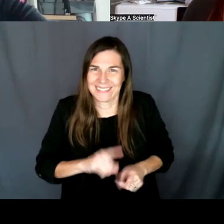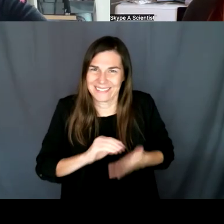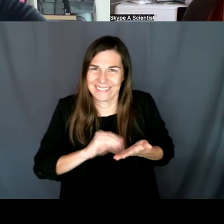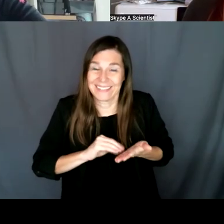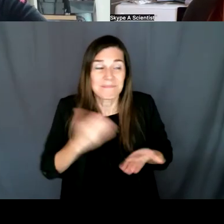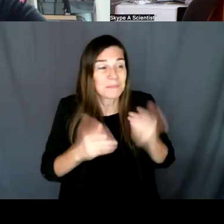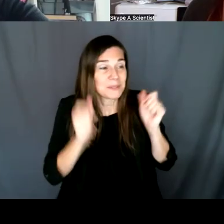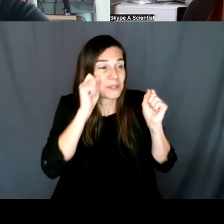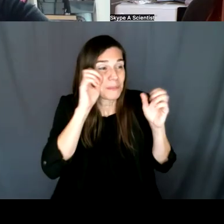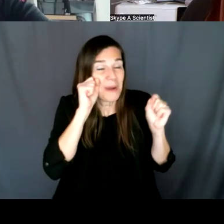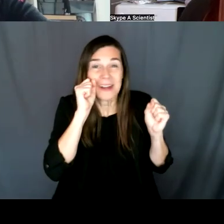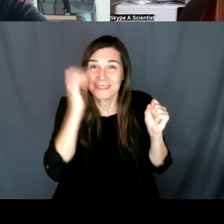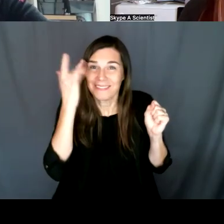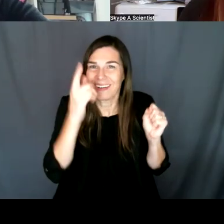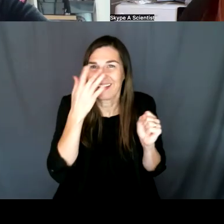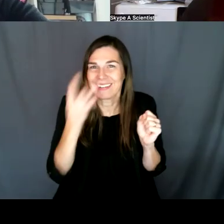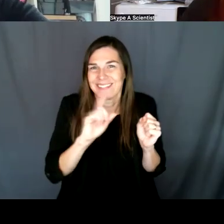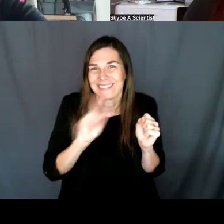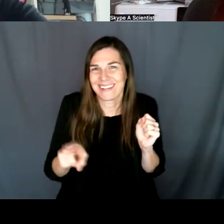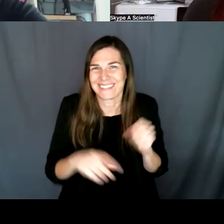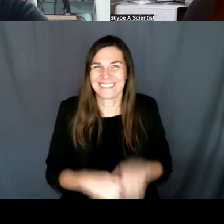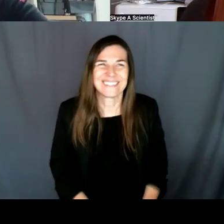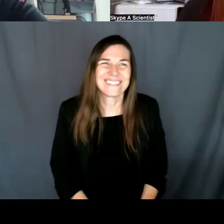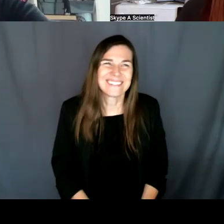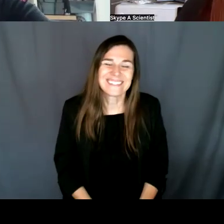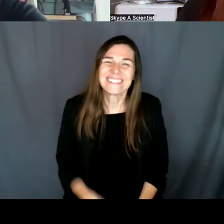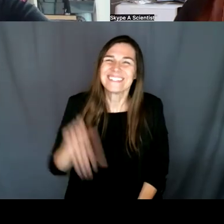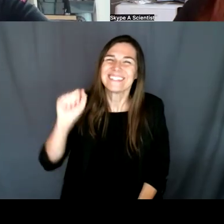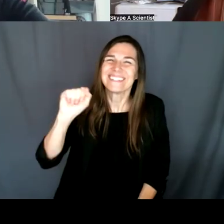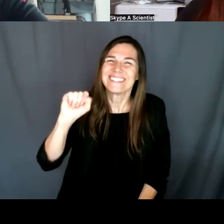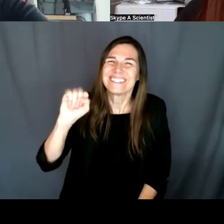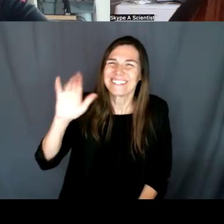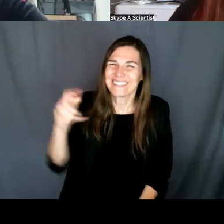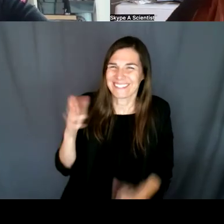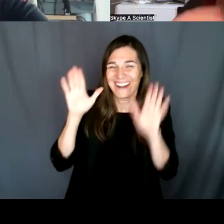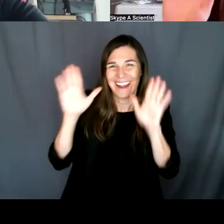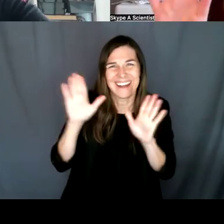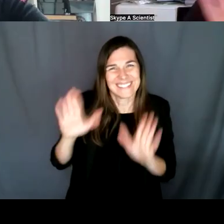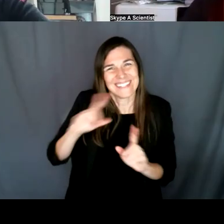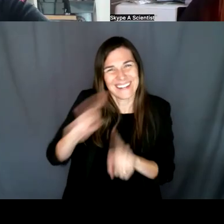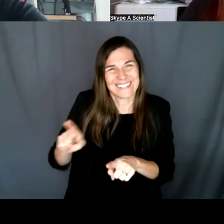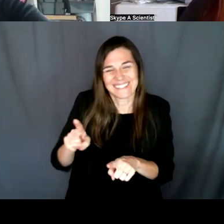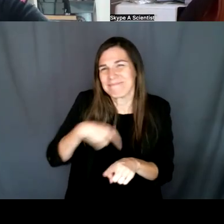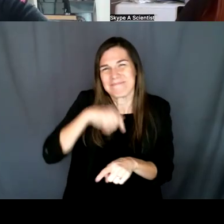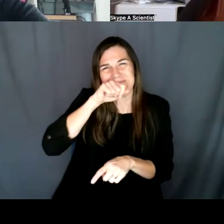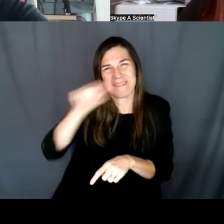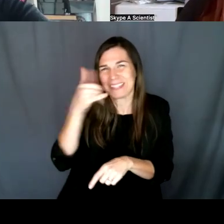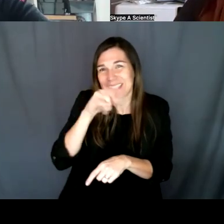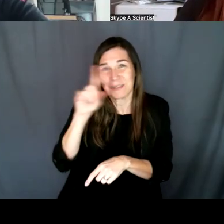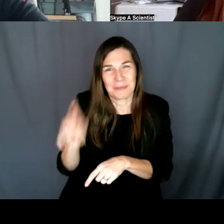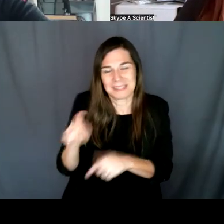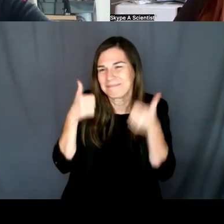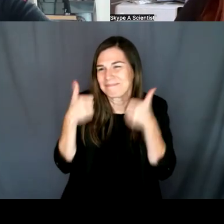surprise you with how interesting they are. Excellent answer. That silly questions are so critical. I'm all for it. Amazing.